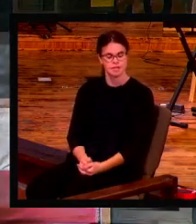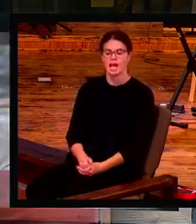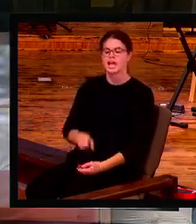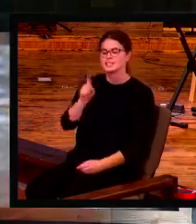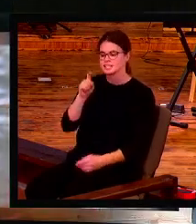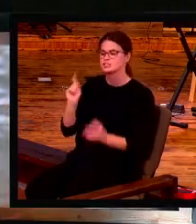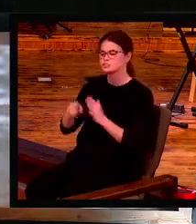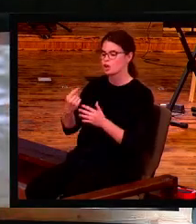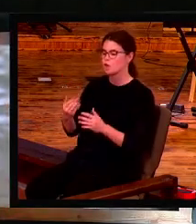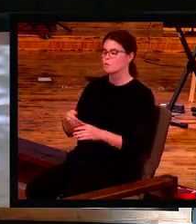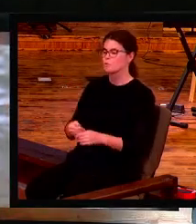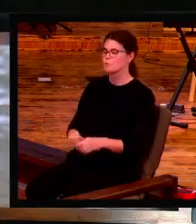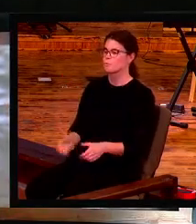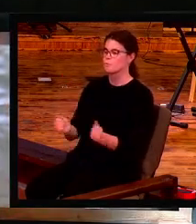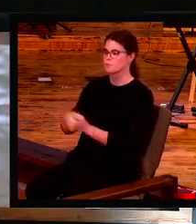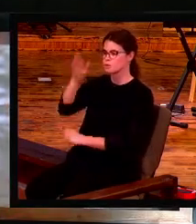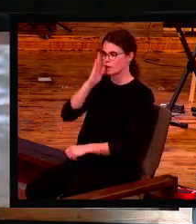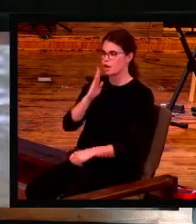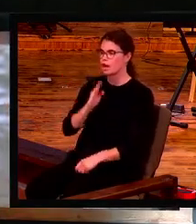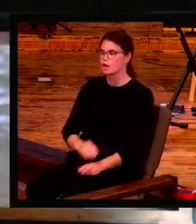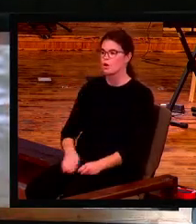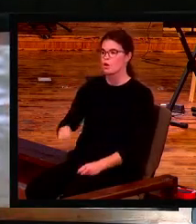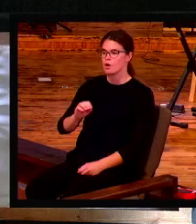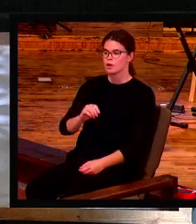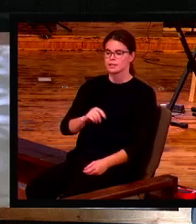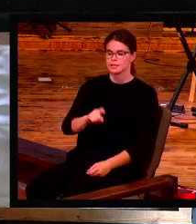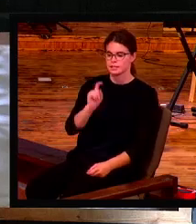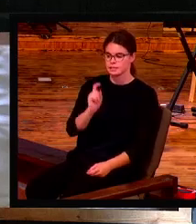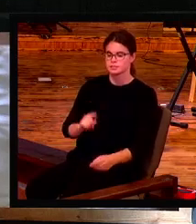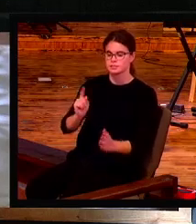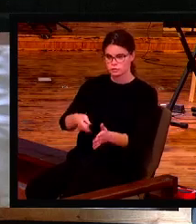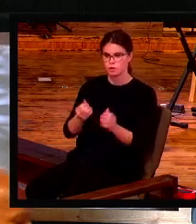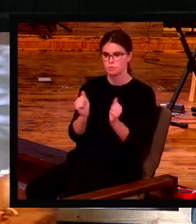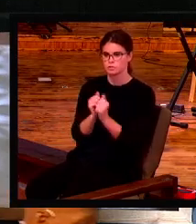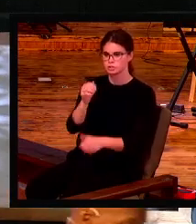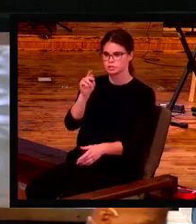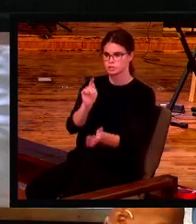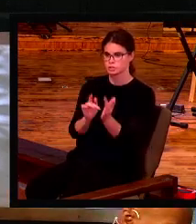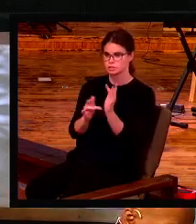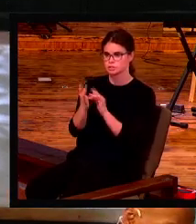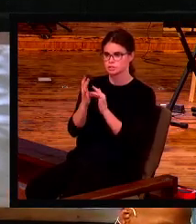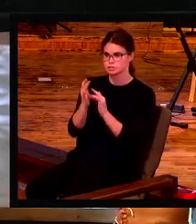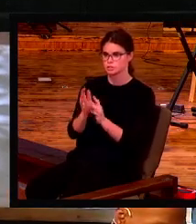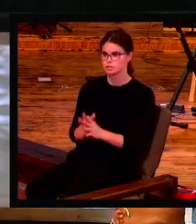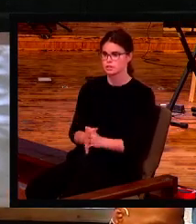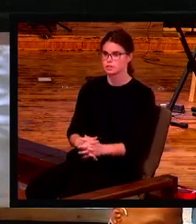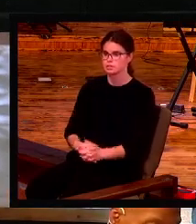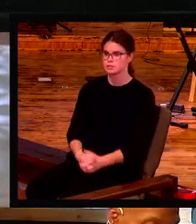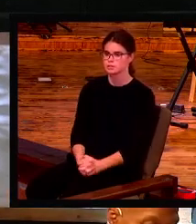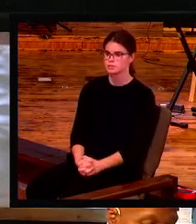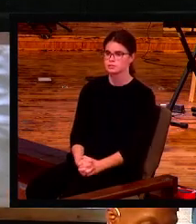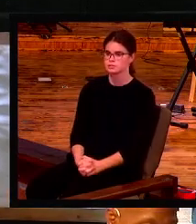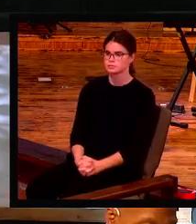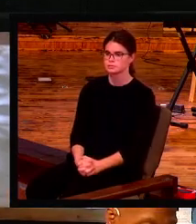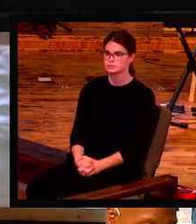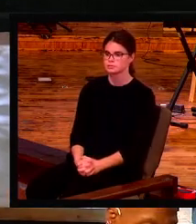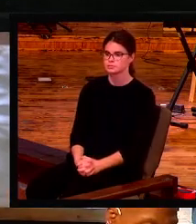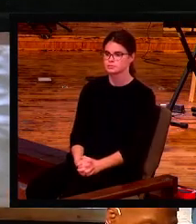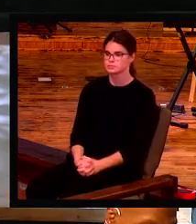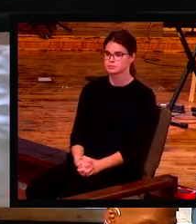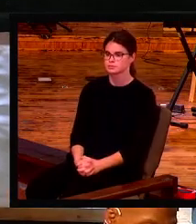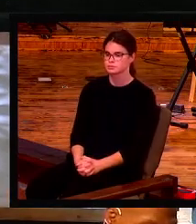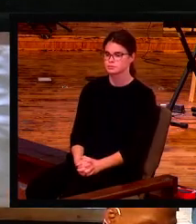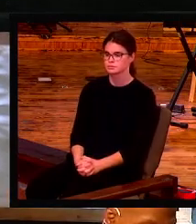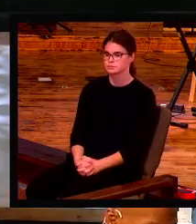Jesus. And I'm going to show you a story here. I'm going to read this. In regard to Joseph, because I want to show you biblically how